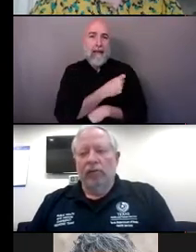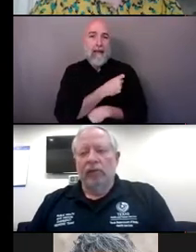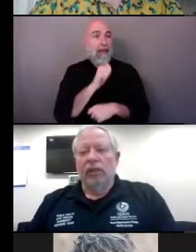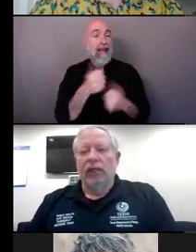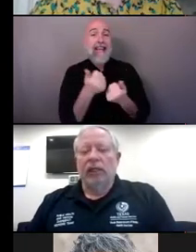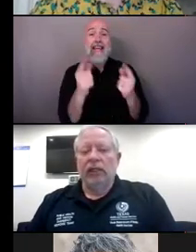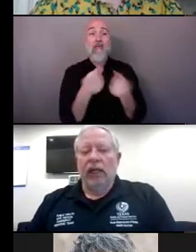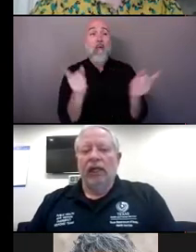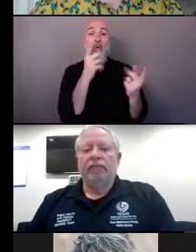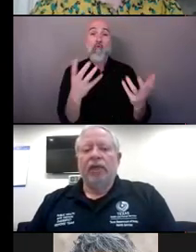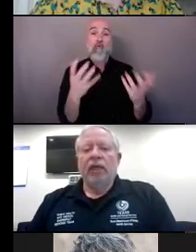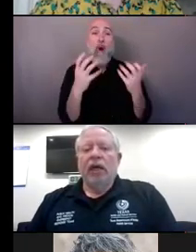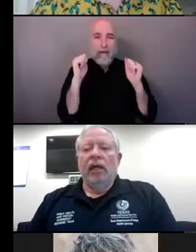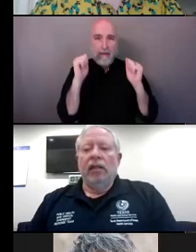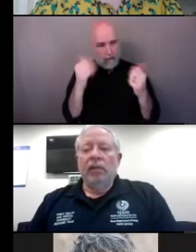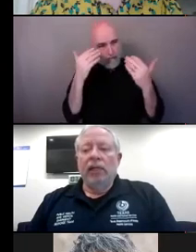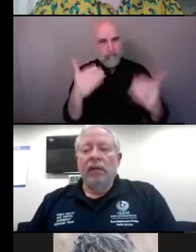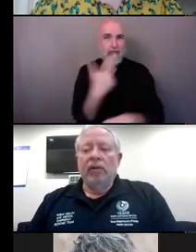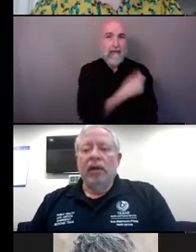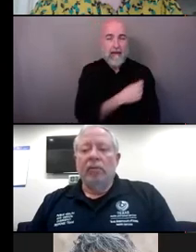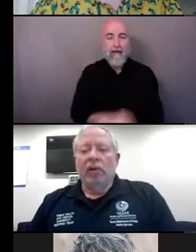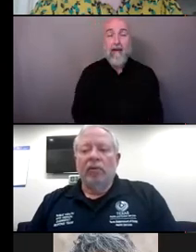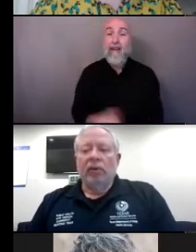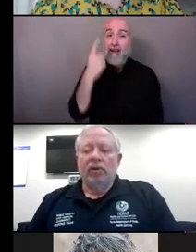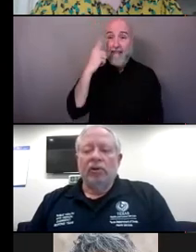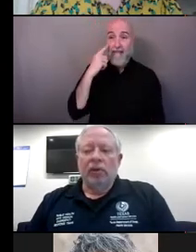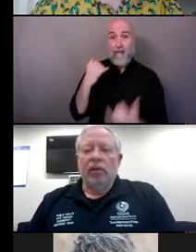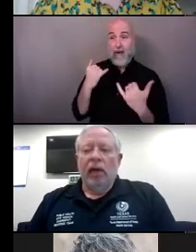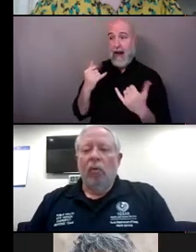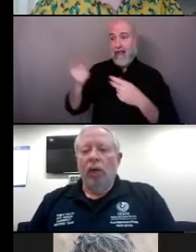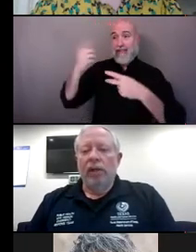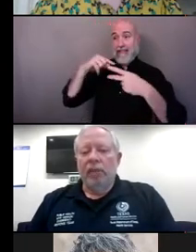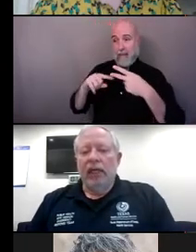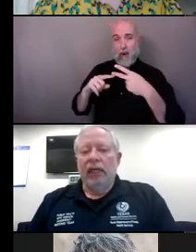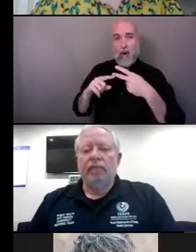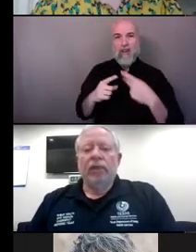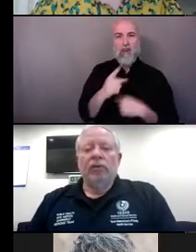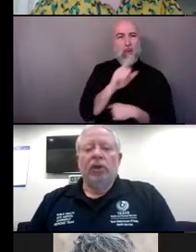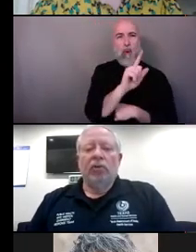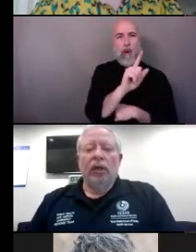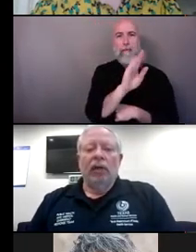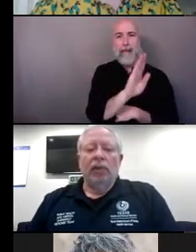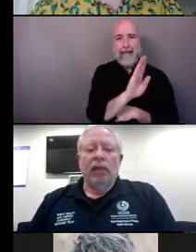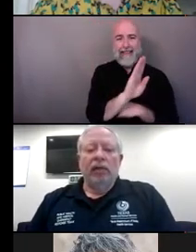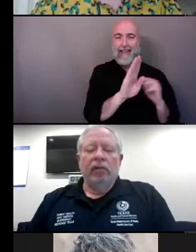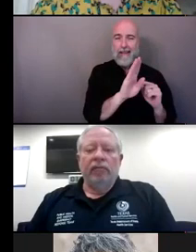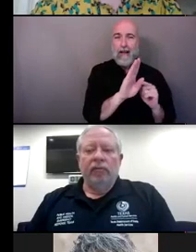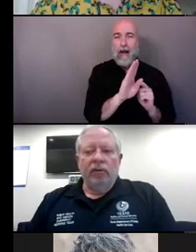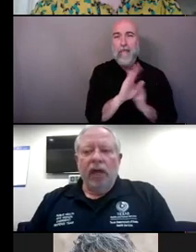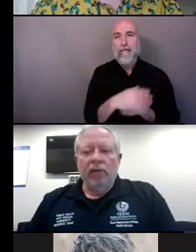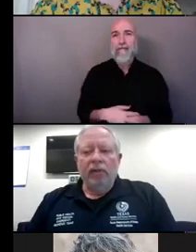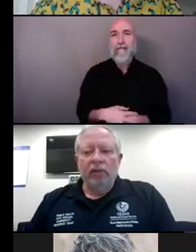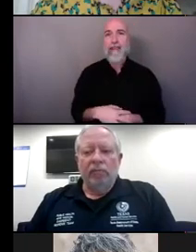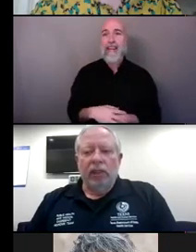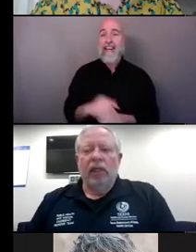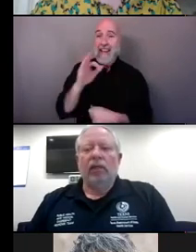who wants vaccinated can get it. In the meantime, though, the other part of the question is really about 1B. So if